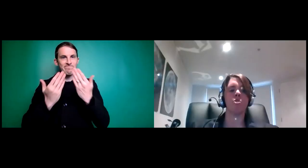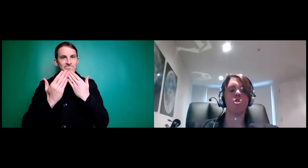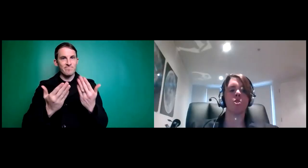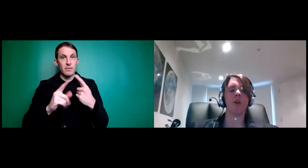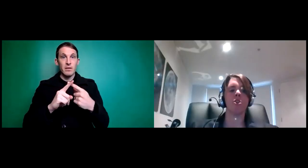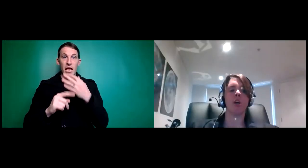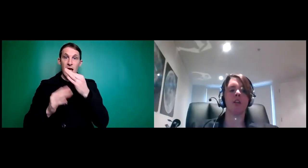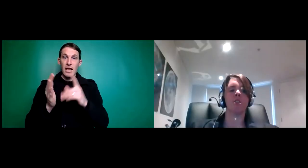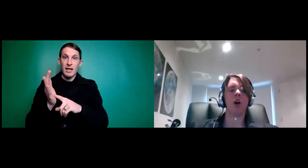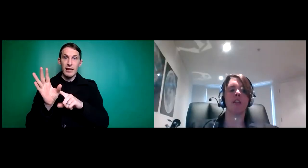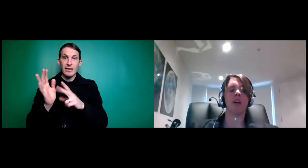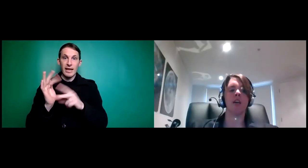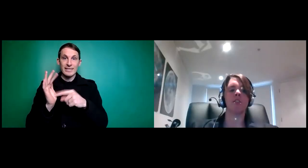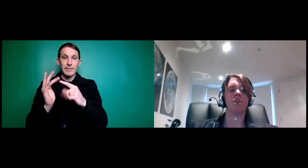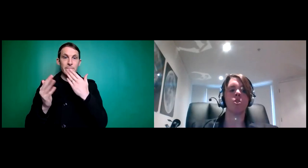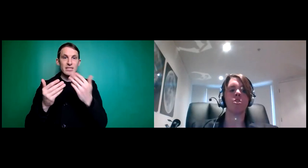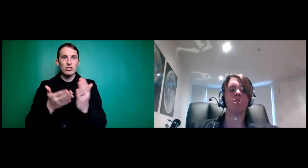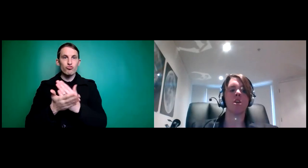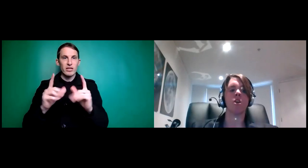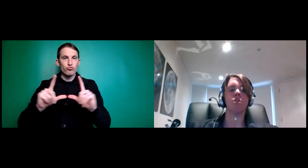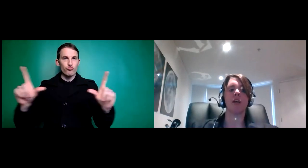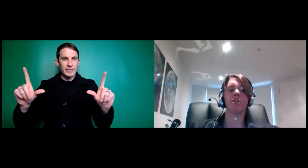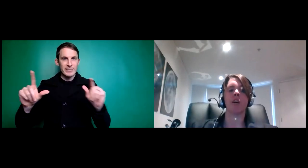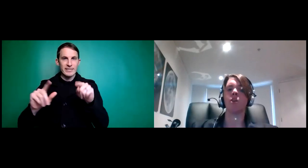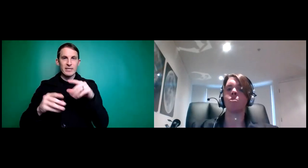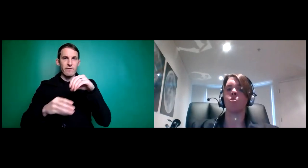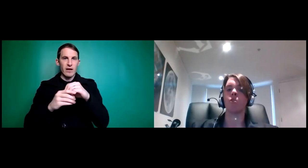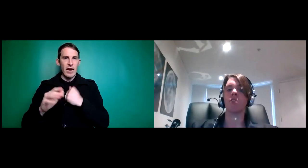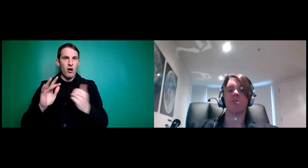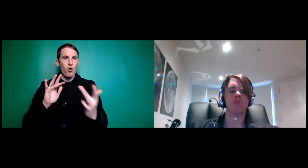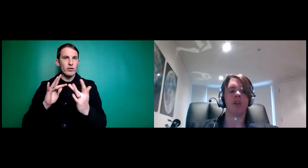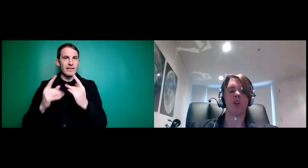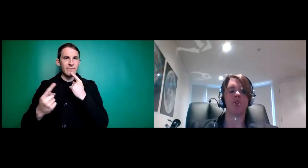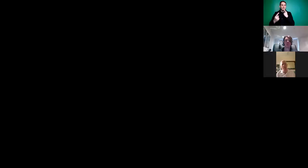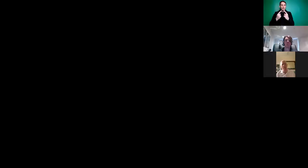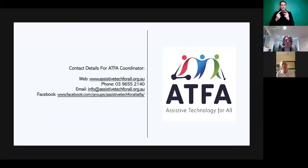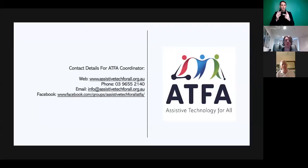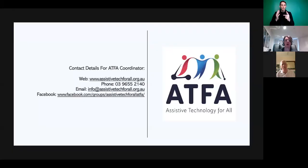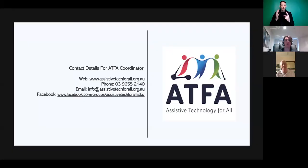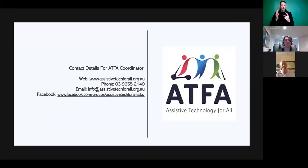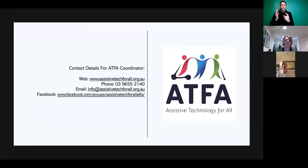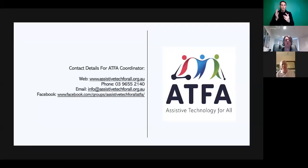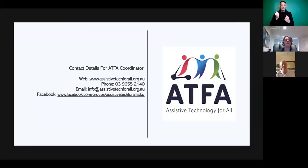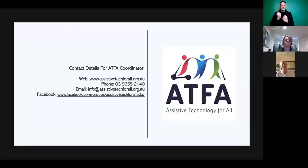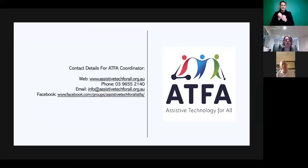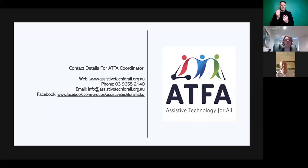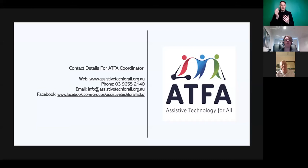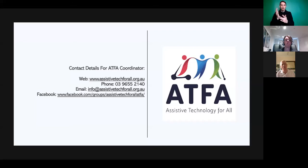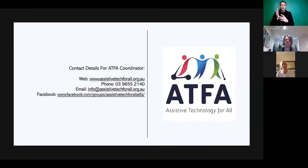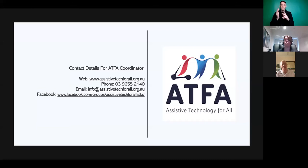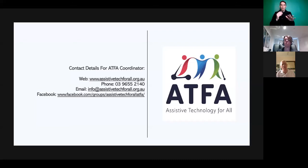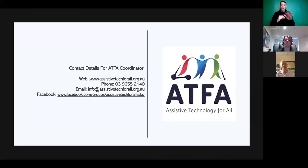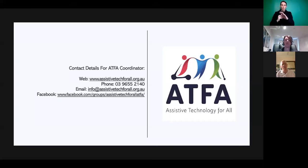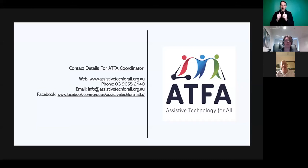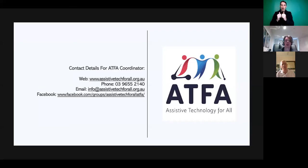get you to screen share the slide that includes the contact details for the assistive technology for all alliance if anyone still